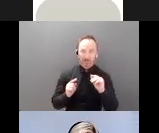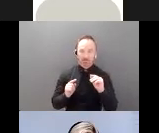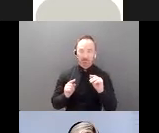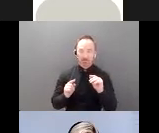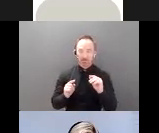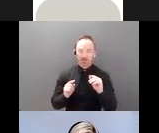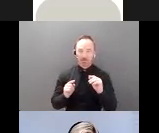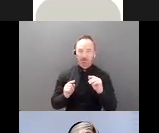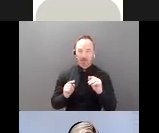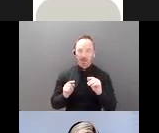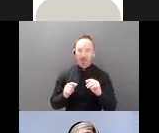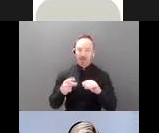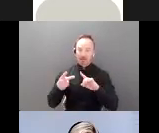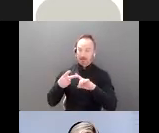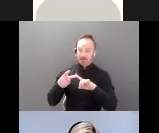the second question